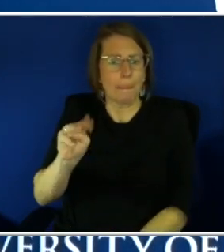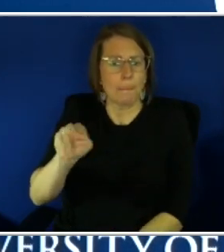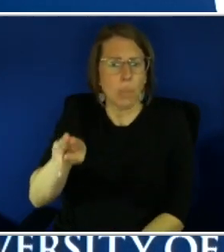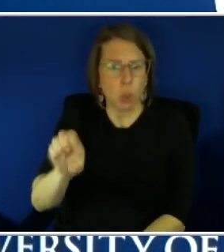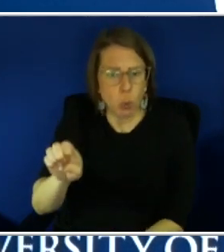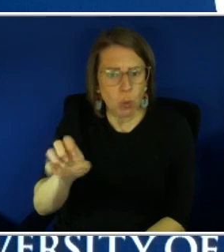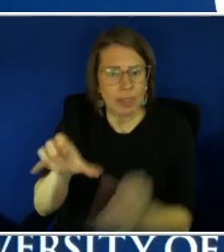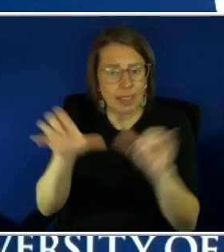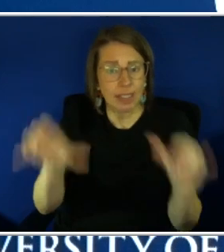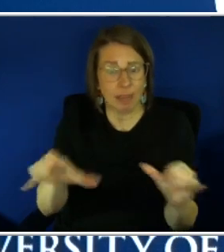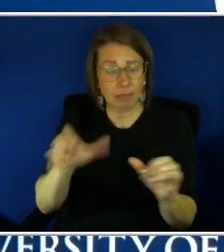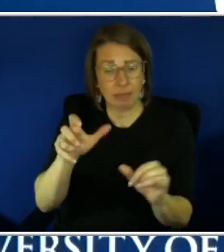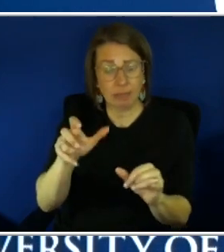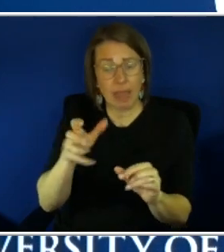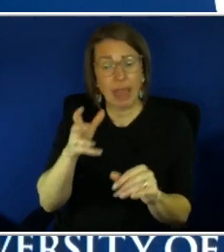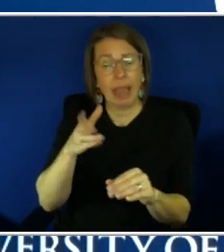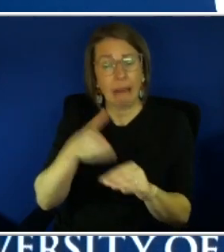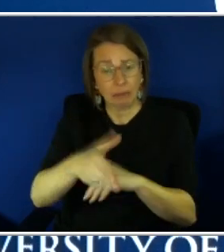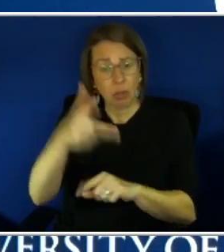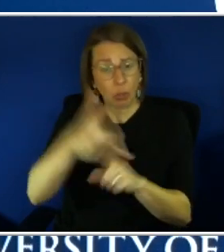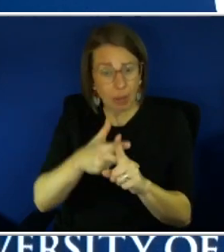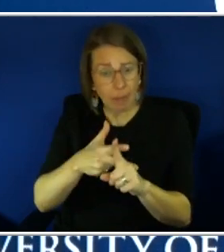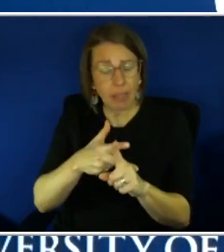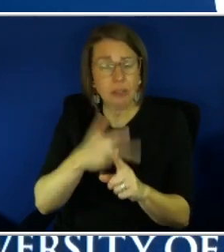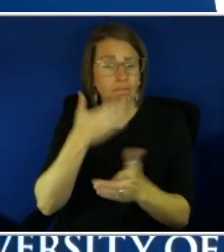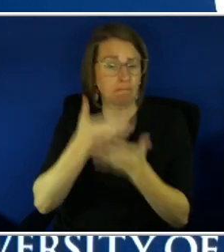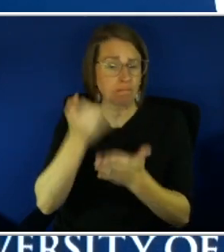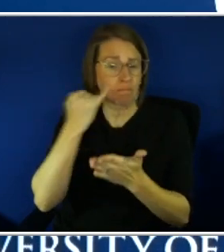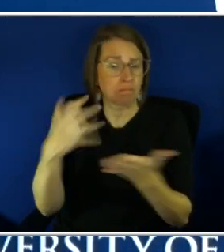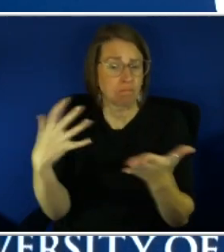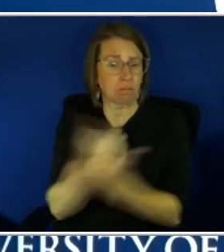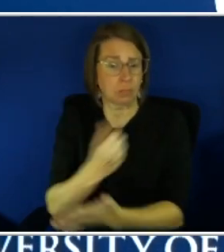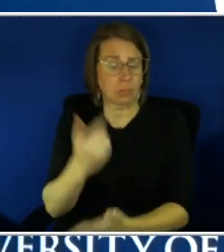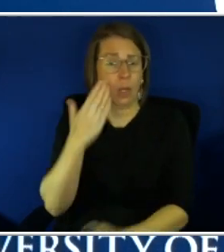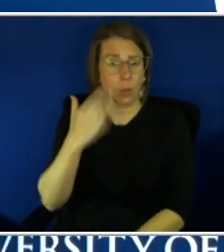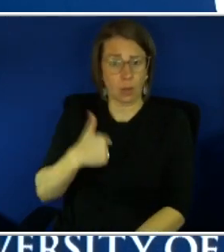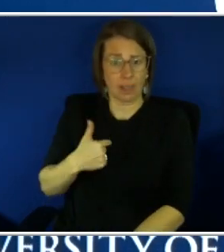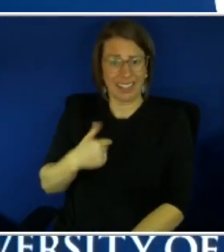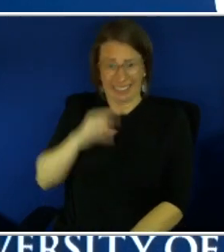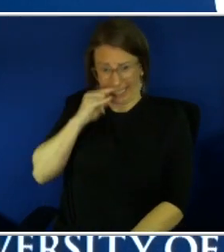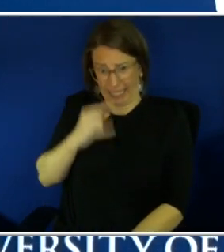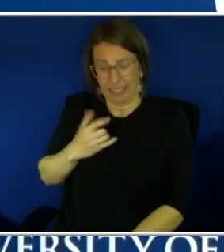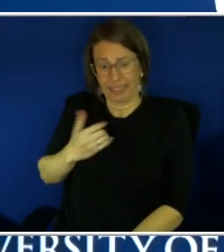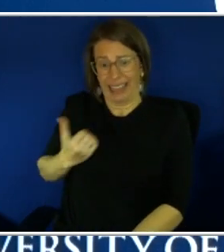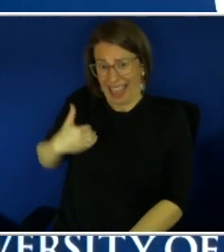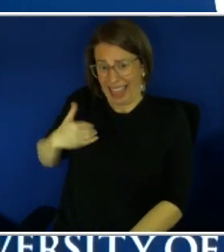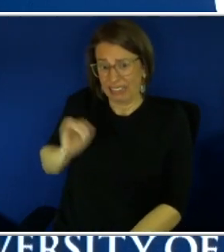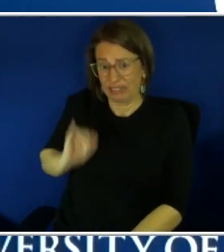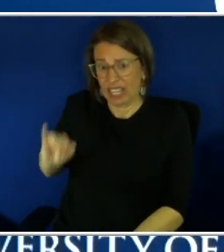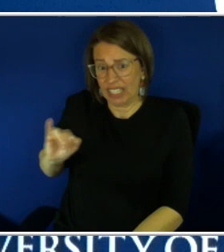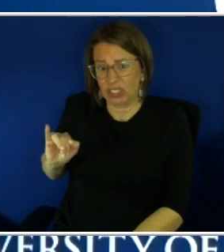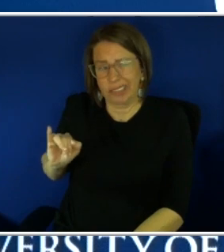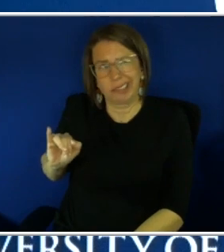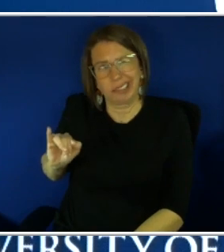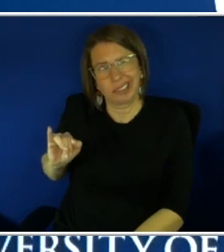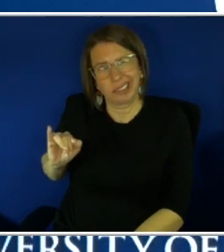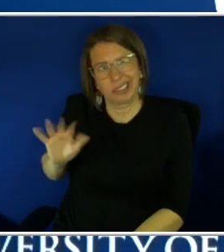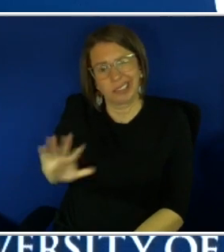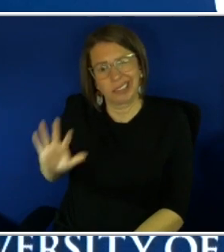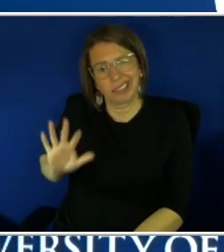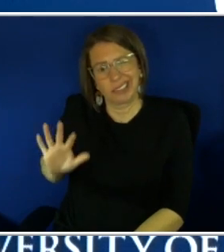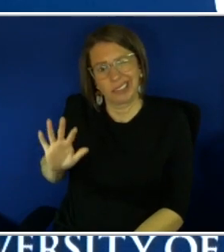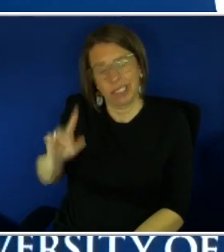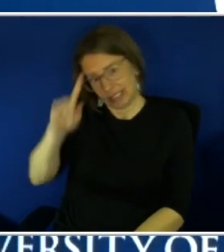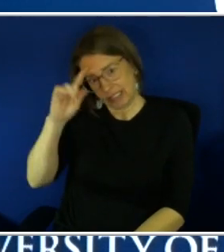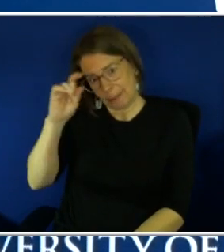months, it will be a good idea to go get it. I will certainly get it. I know my kids had the infection back in the summer,